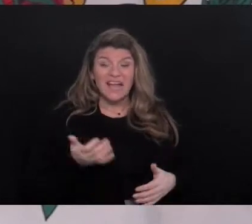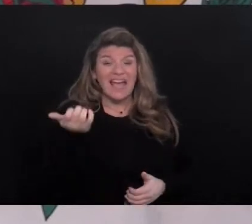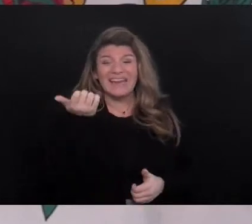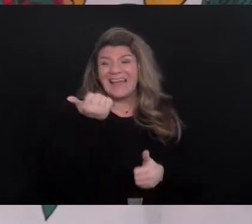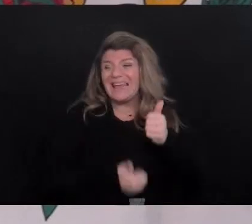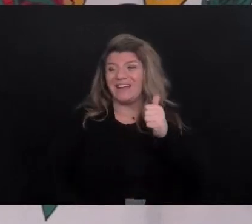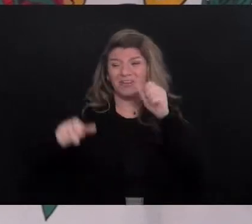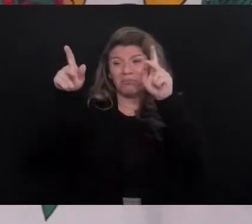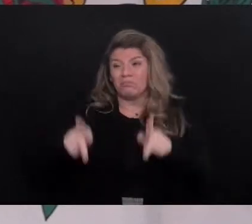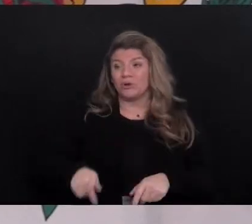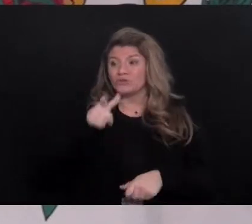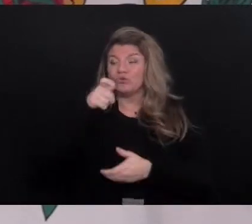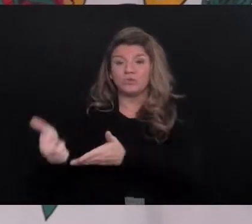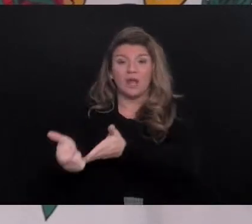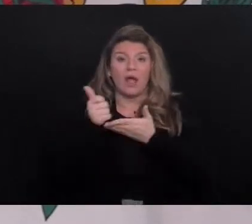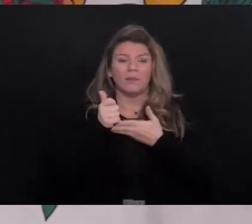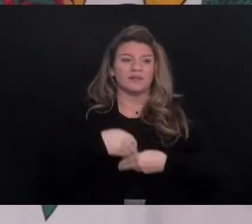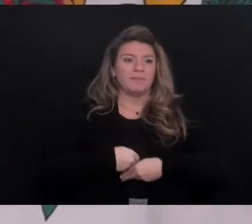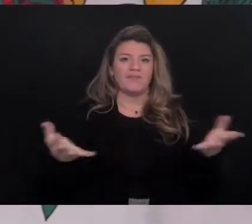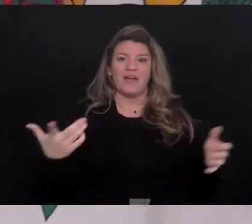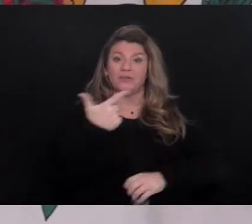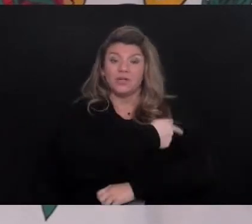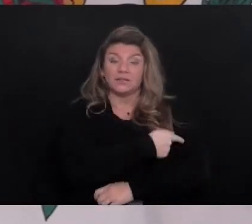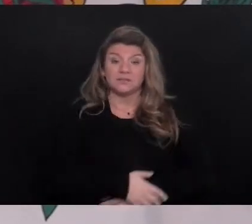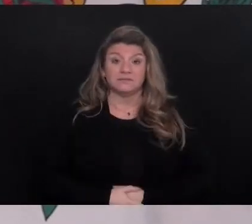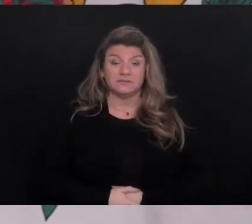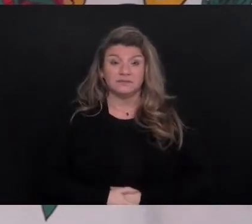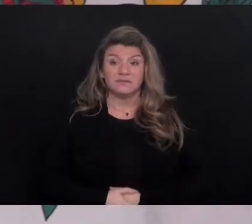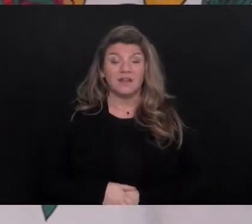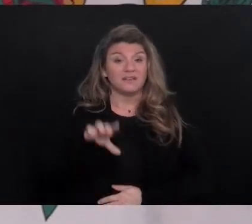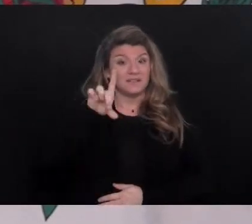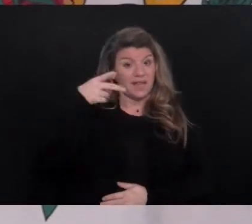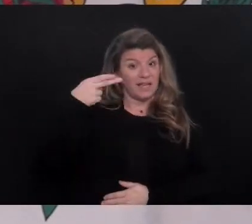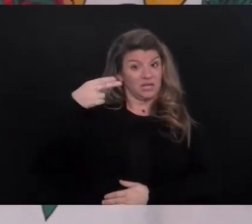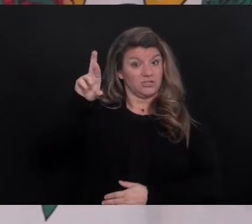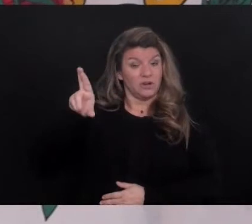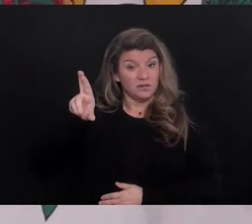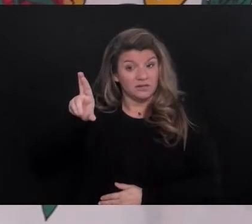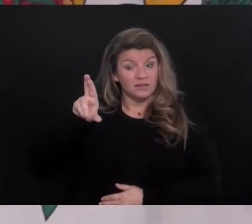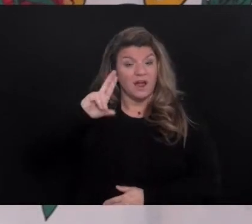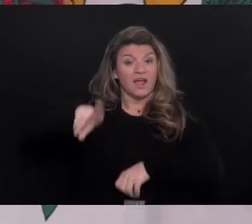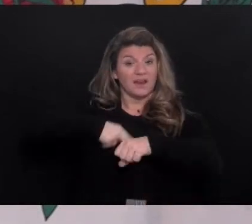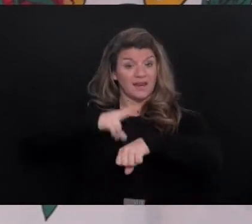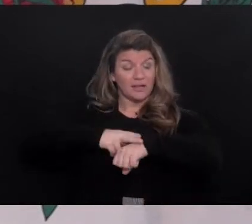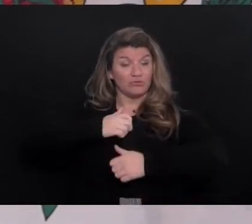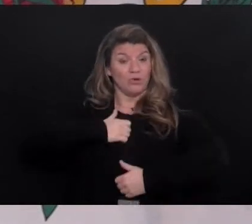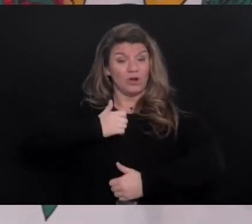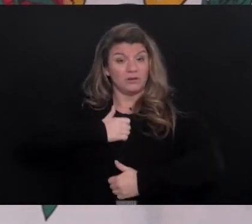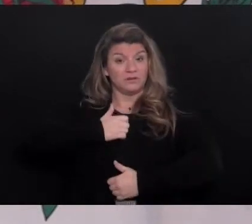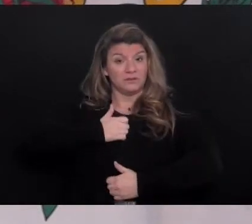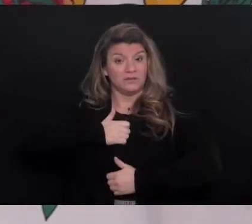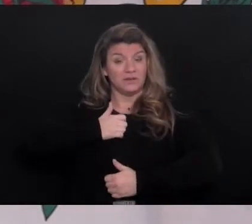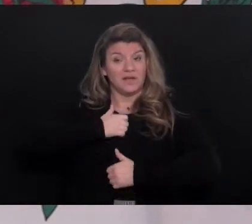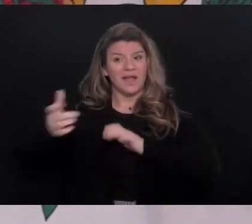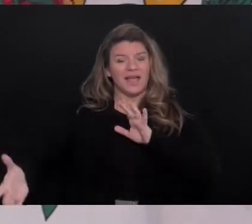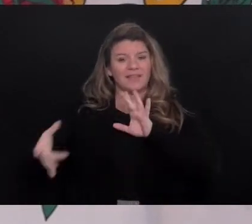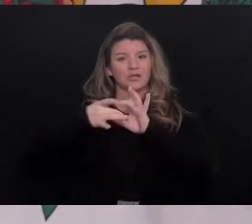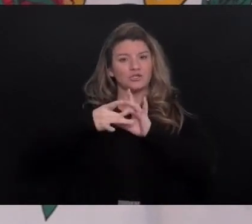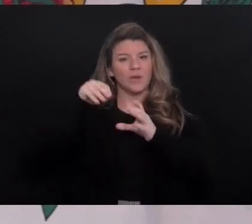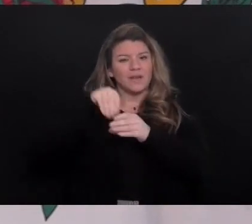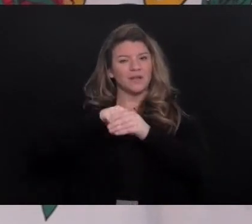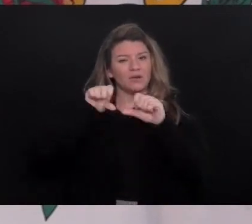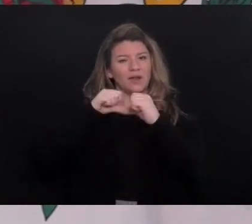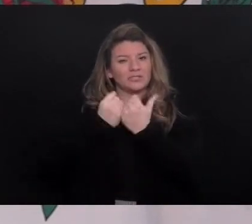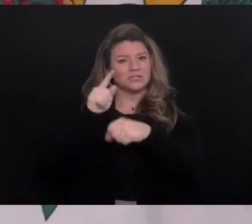who's helped us get shots in arms, especially the DHHR, the National Guard, and the Joint Interagency